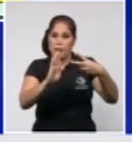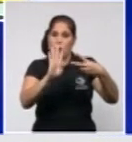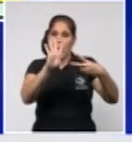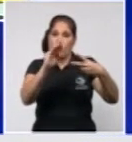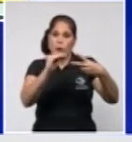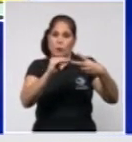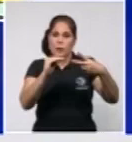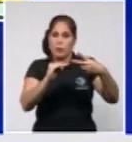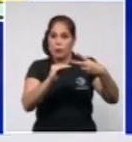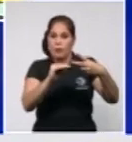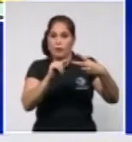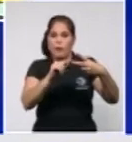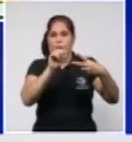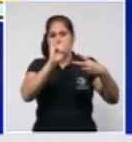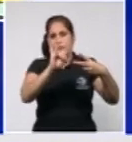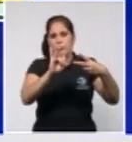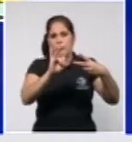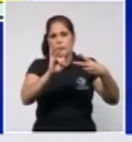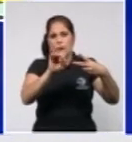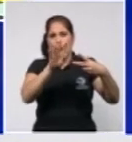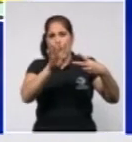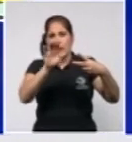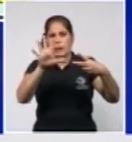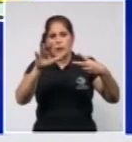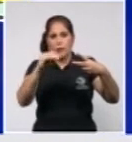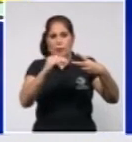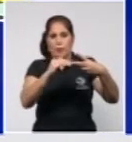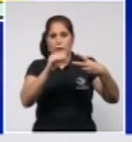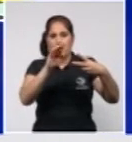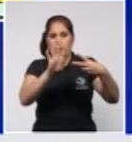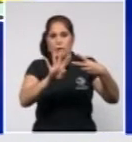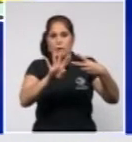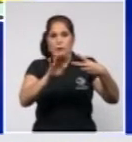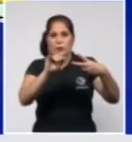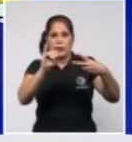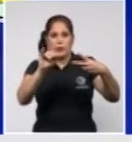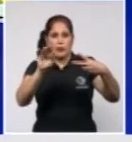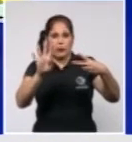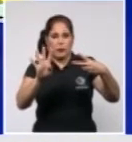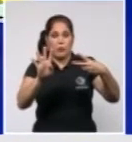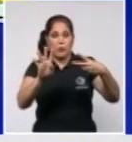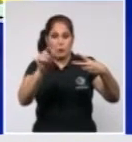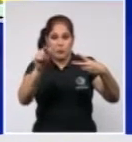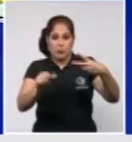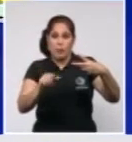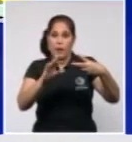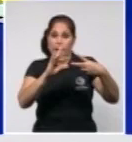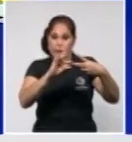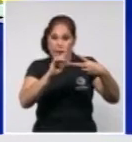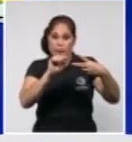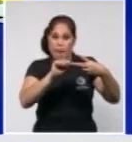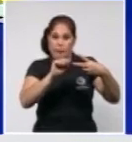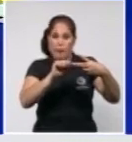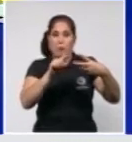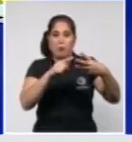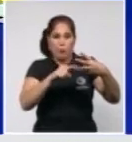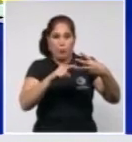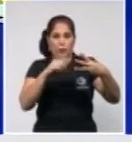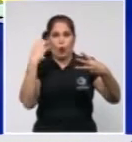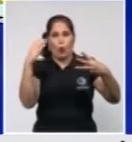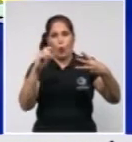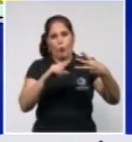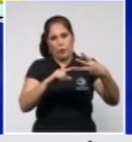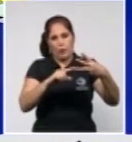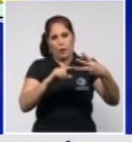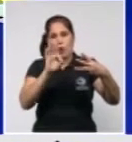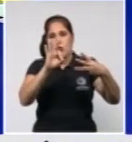806,000, then Mexico, Argentina, Chile, Canada, Ecuador, Bolivia, the